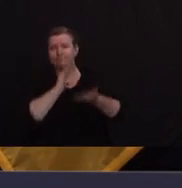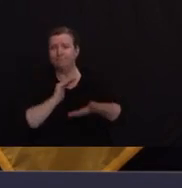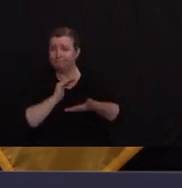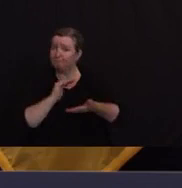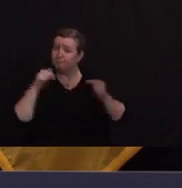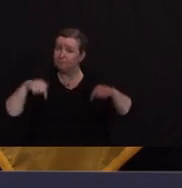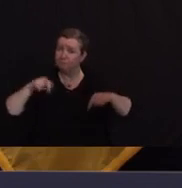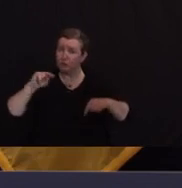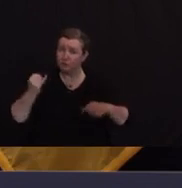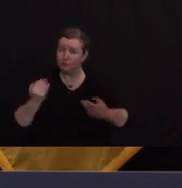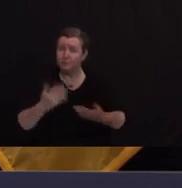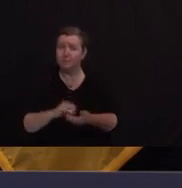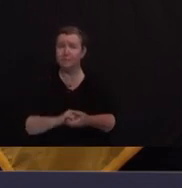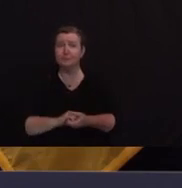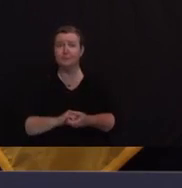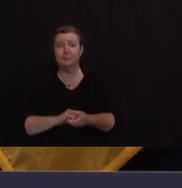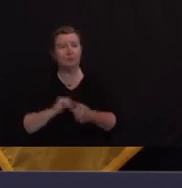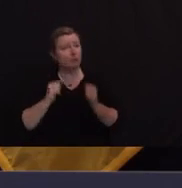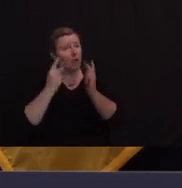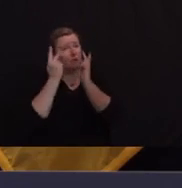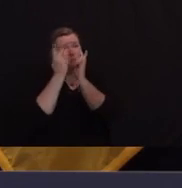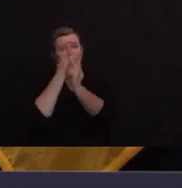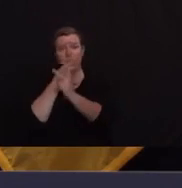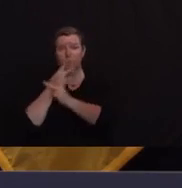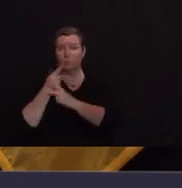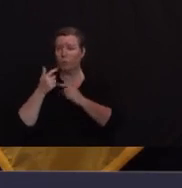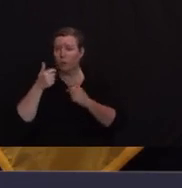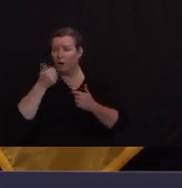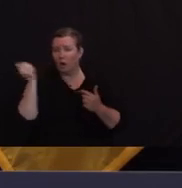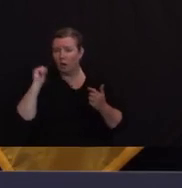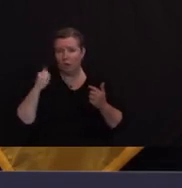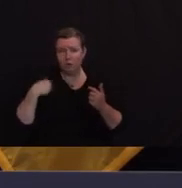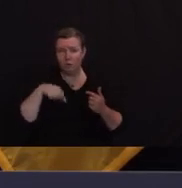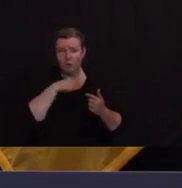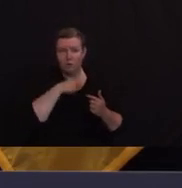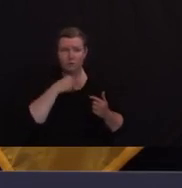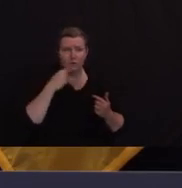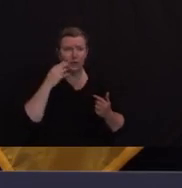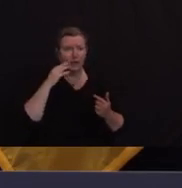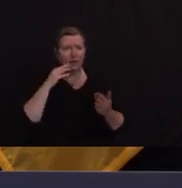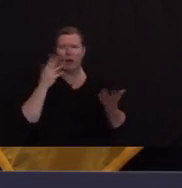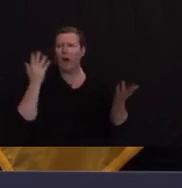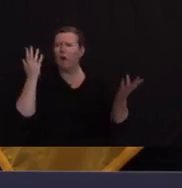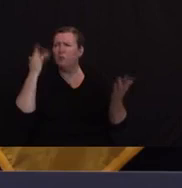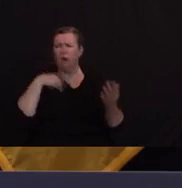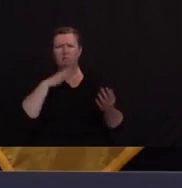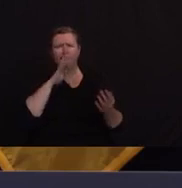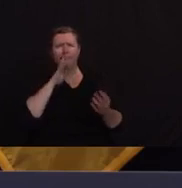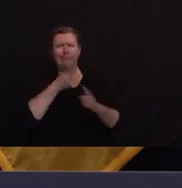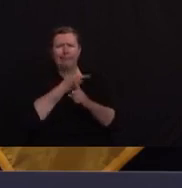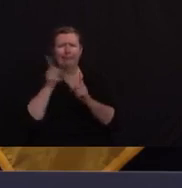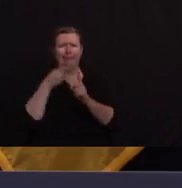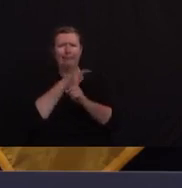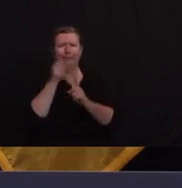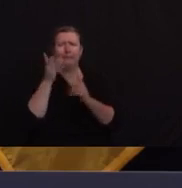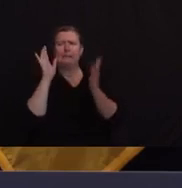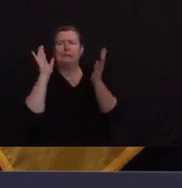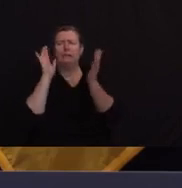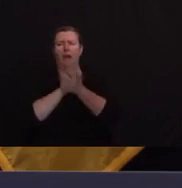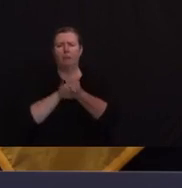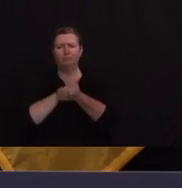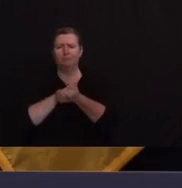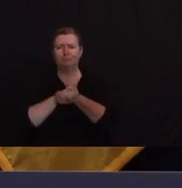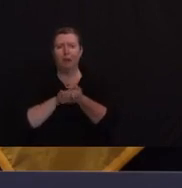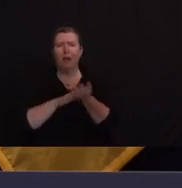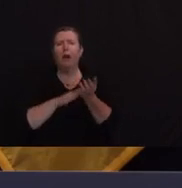do. I realize I didn't answer you. It wasn't just the $300, but hey, you've got federal money lying around.